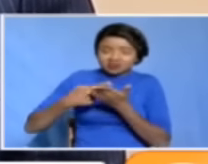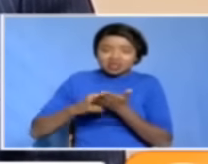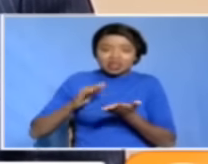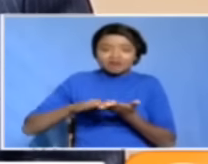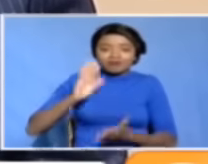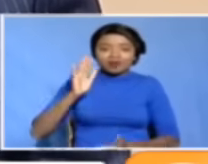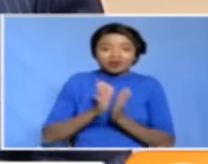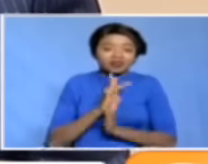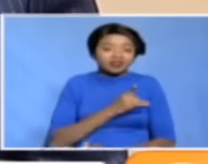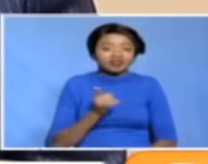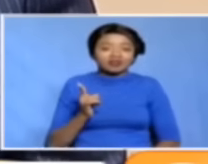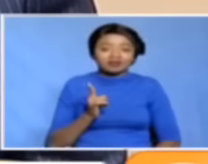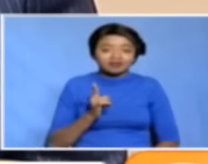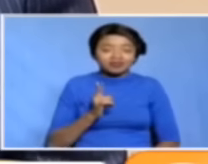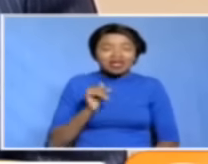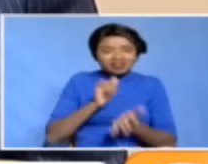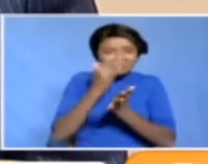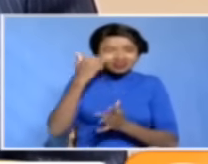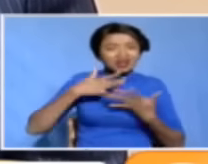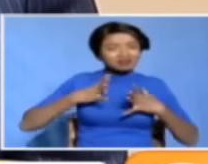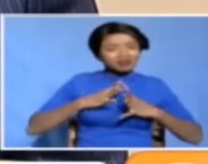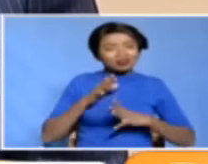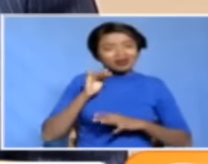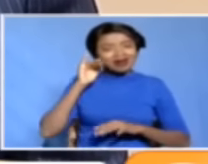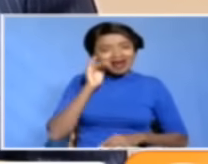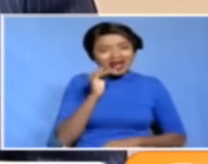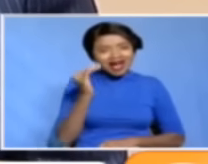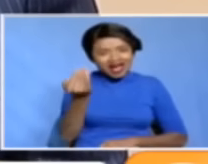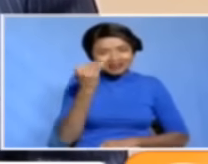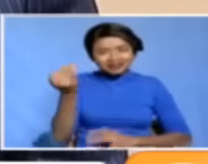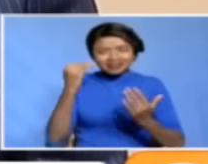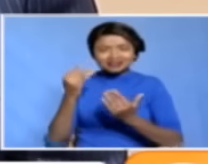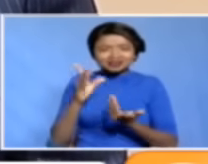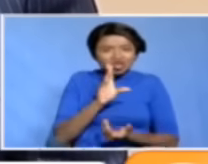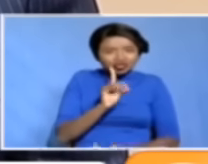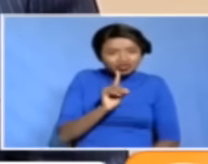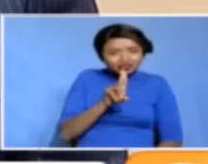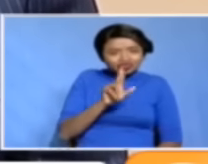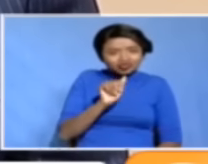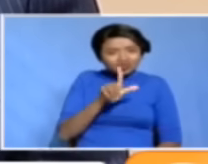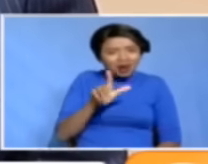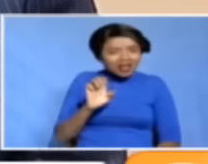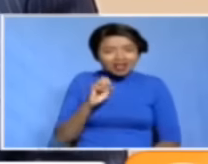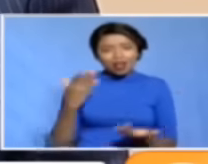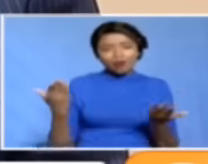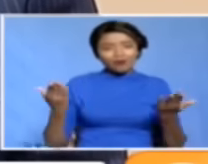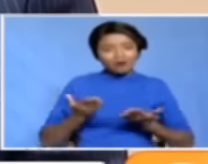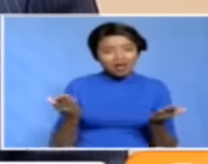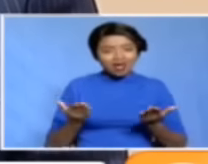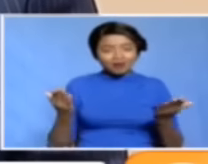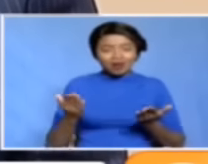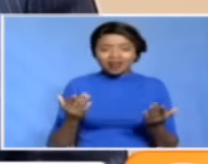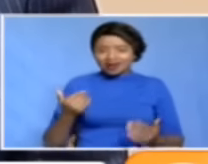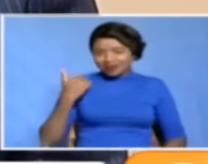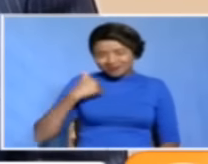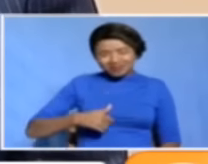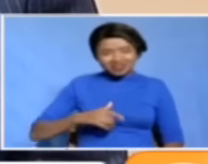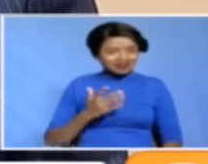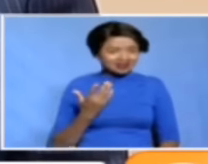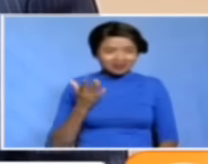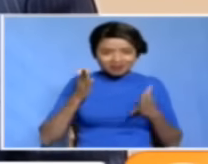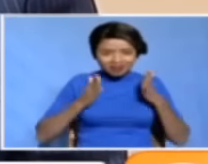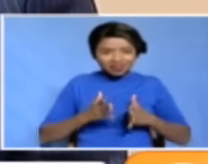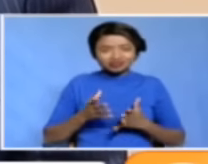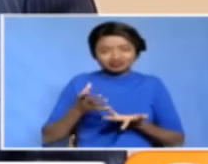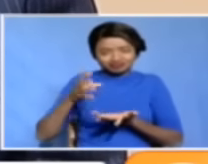That is why the people of Kenya are asking, where is Duale? I mean, I am not the type of a person, and the position I hold in the